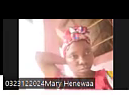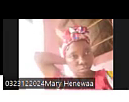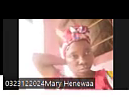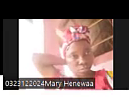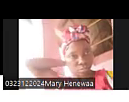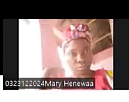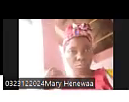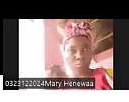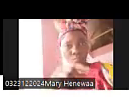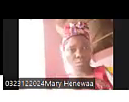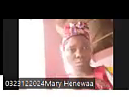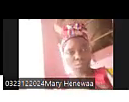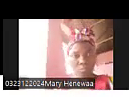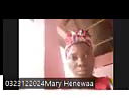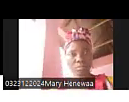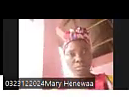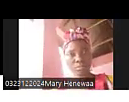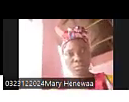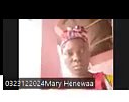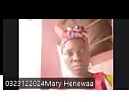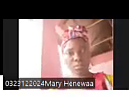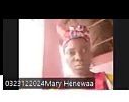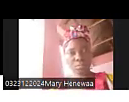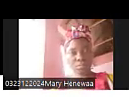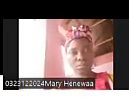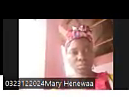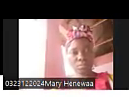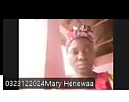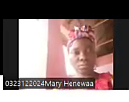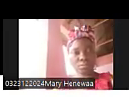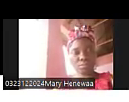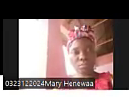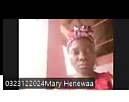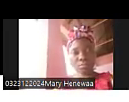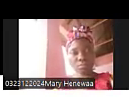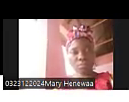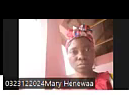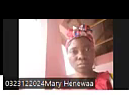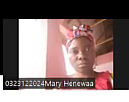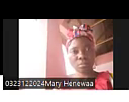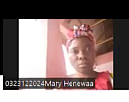M E. Good. Good.